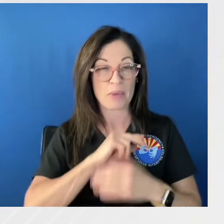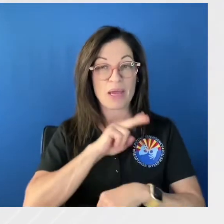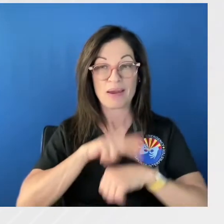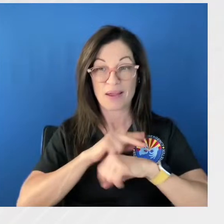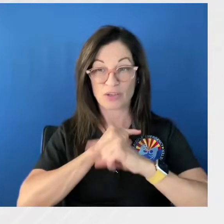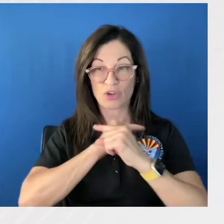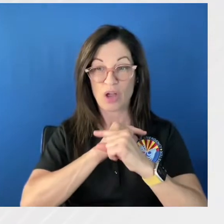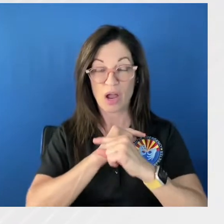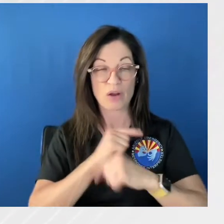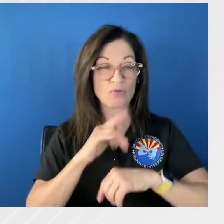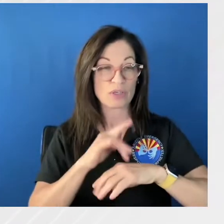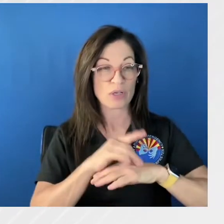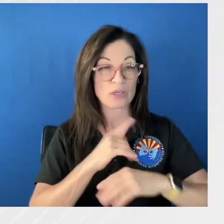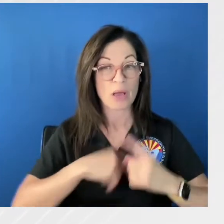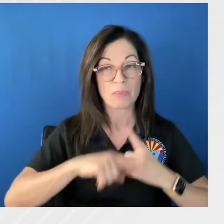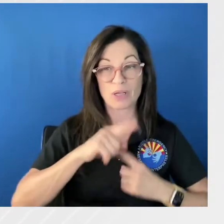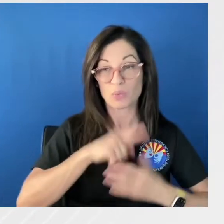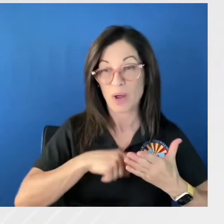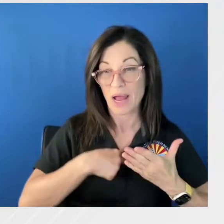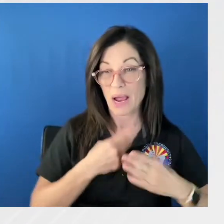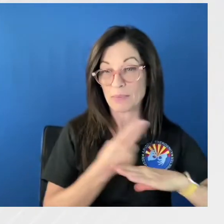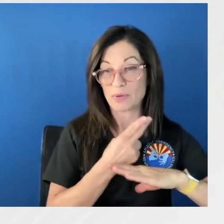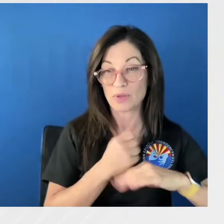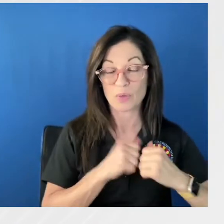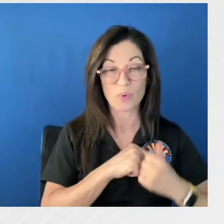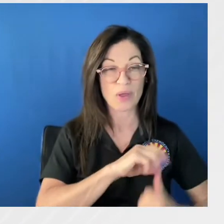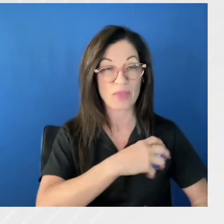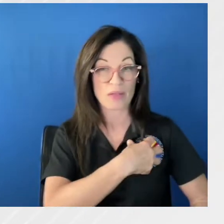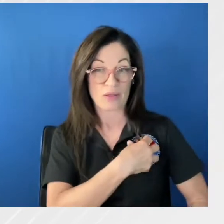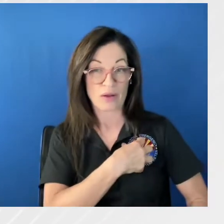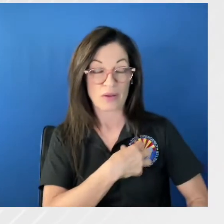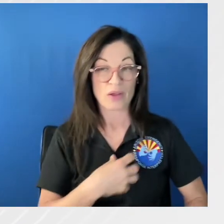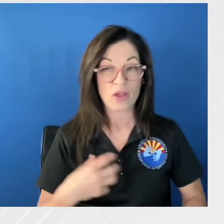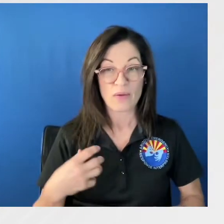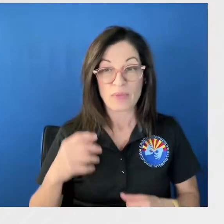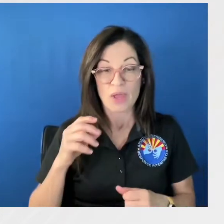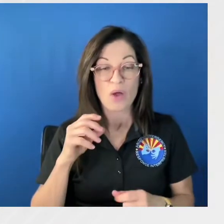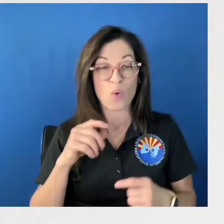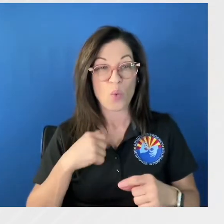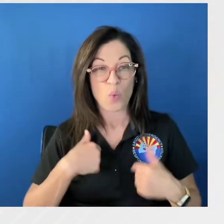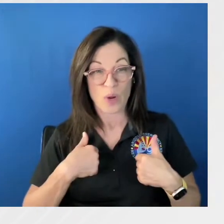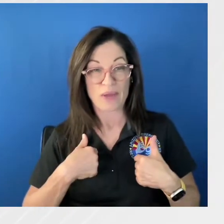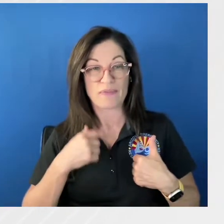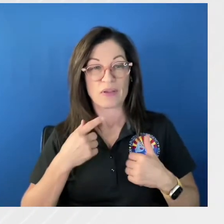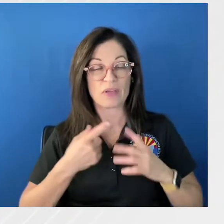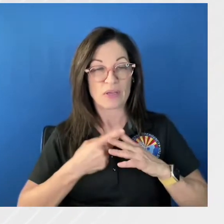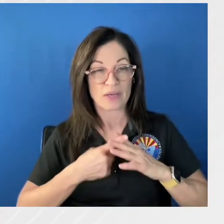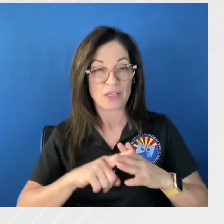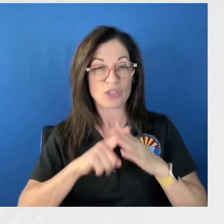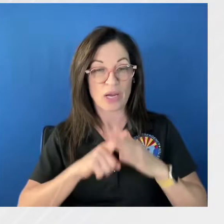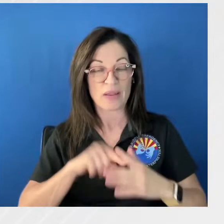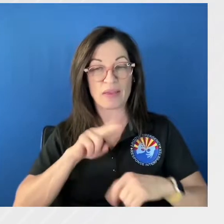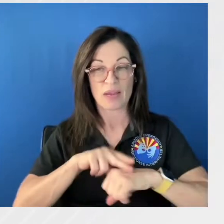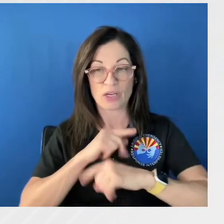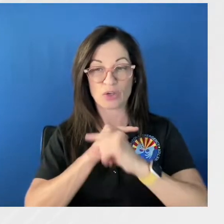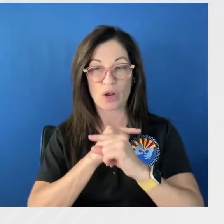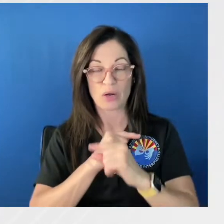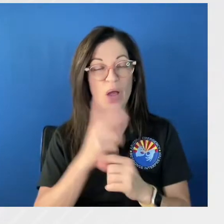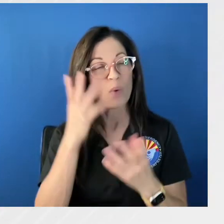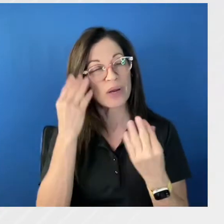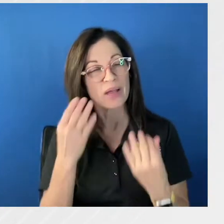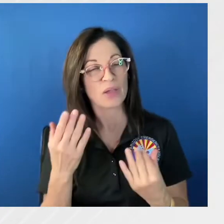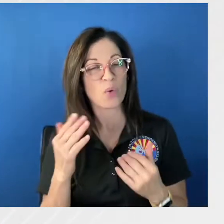I'm able to throw at this with law enforcement officers, we integrated the National Guard. And I want to tell you how we did this and why we do it